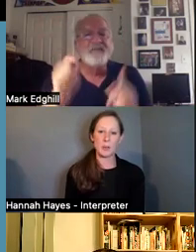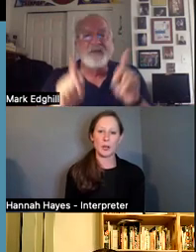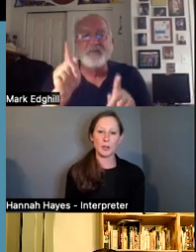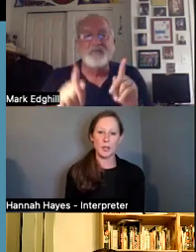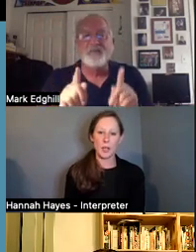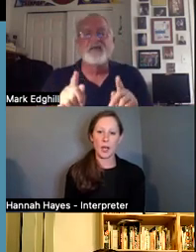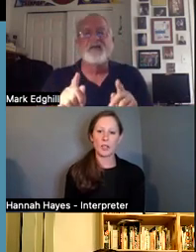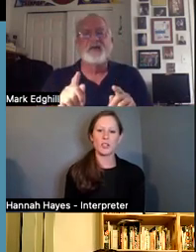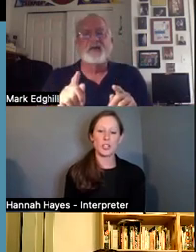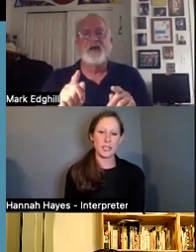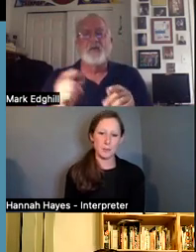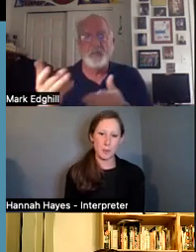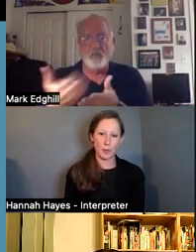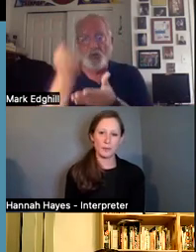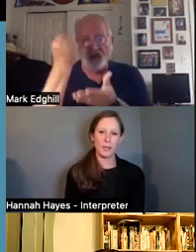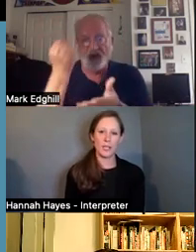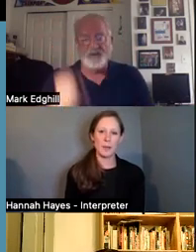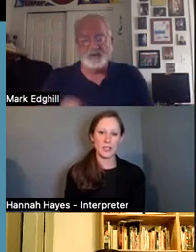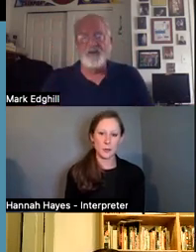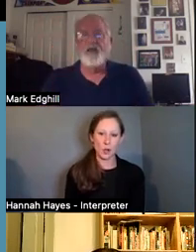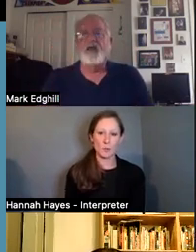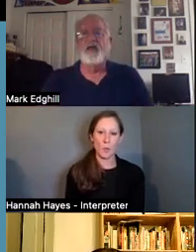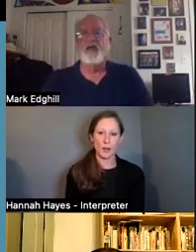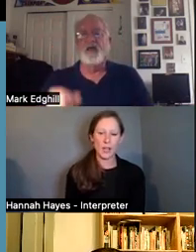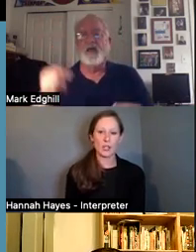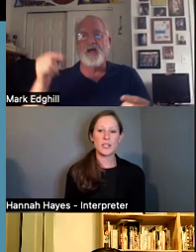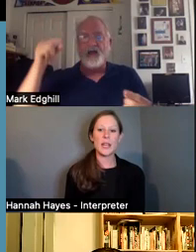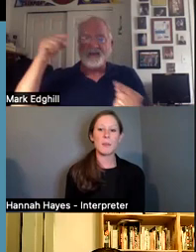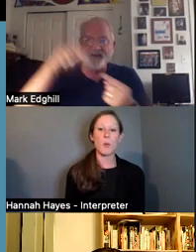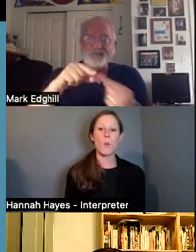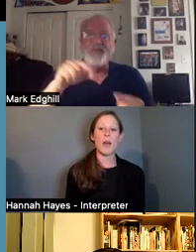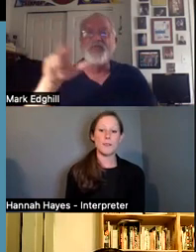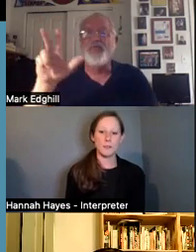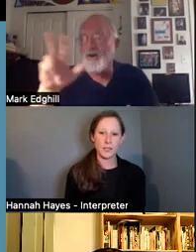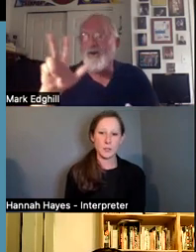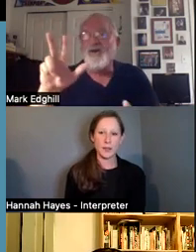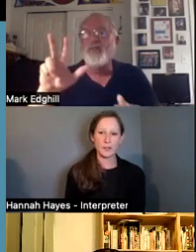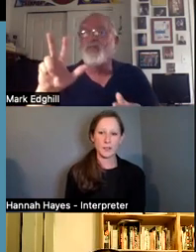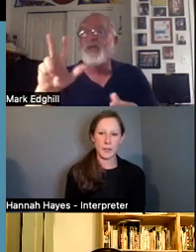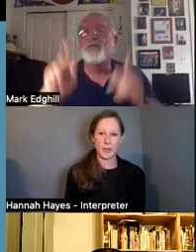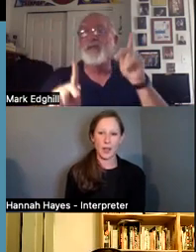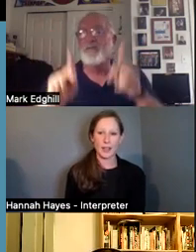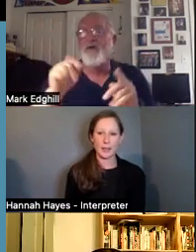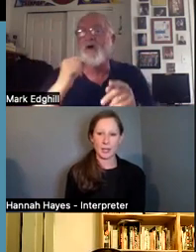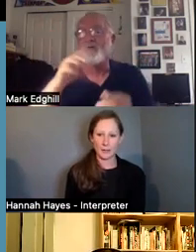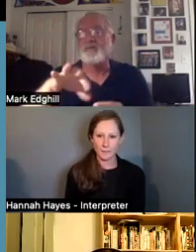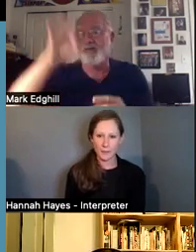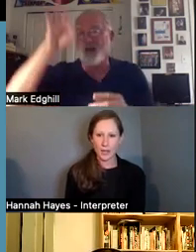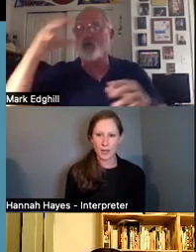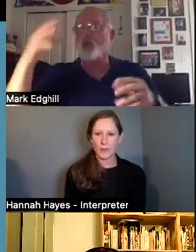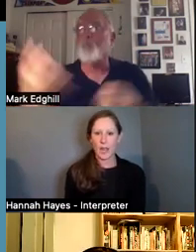reducing the number to just 10 people. In the past, we've shown more. So 10 people won to be able to be